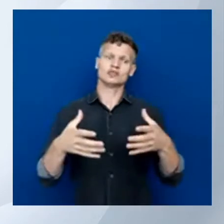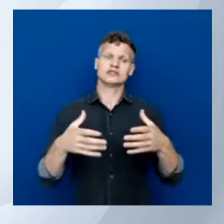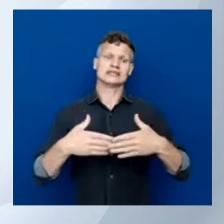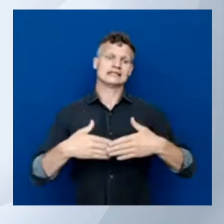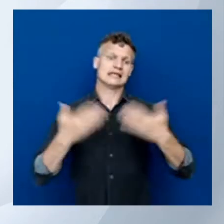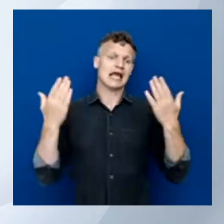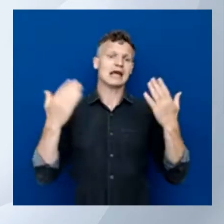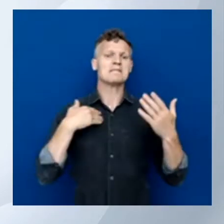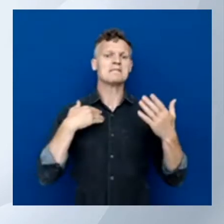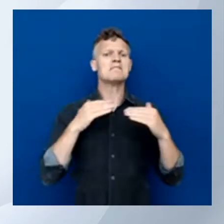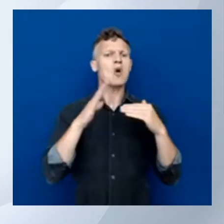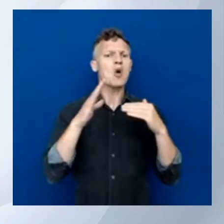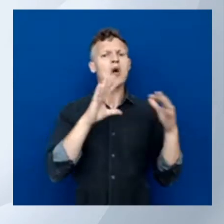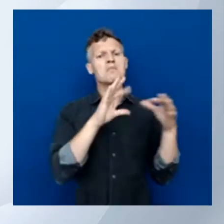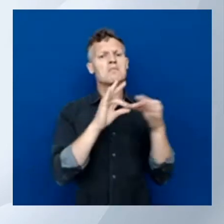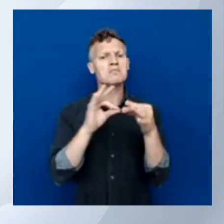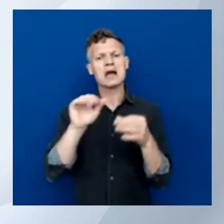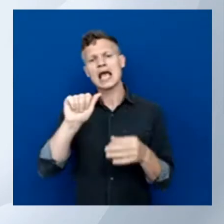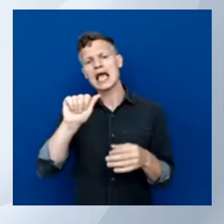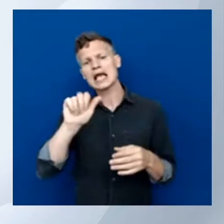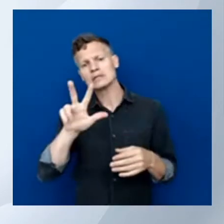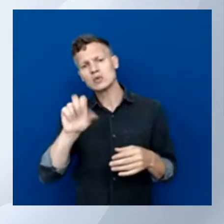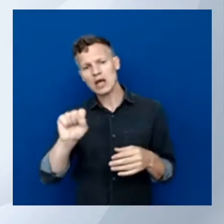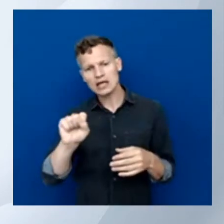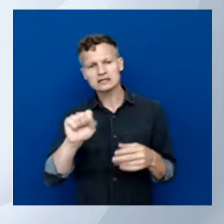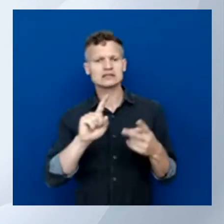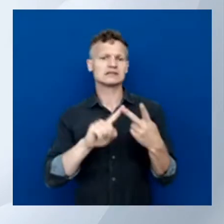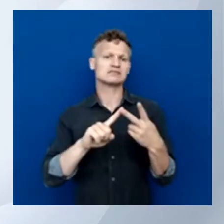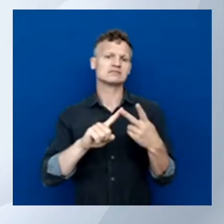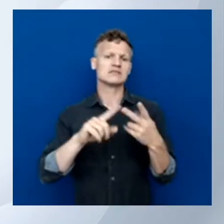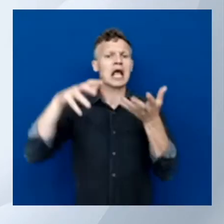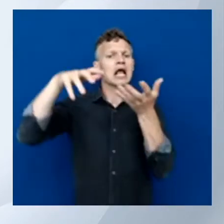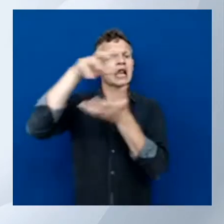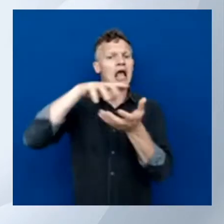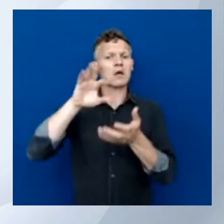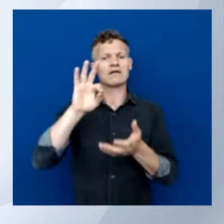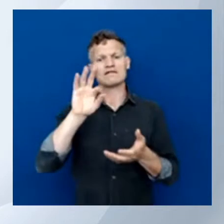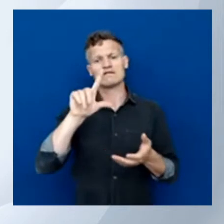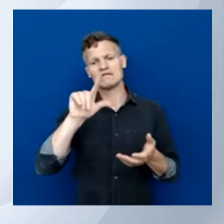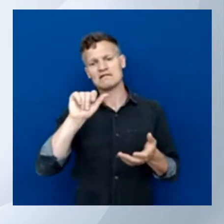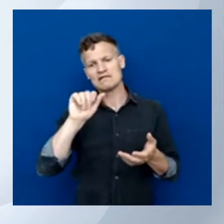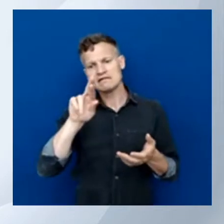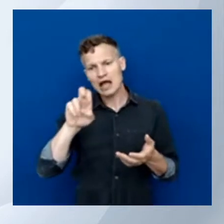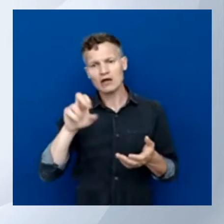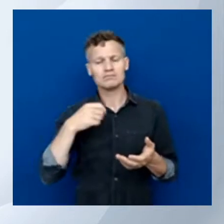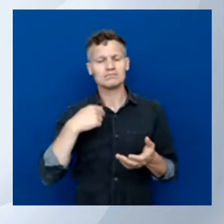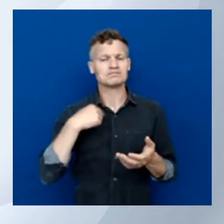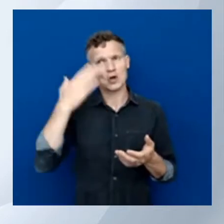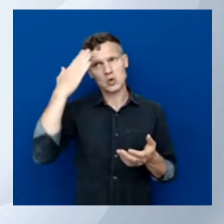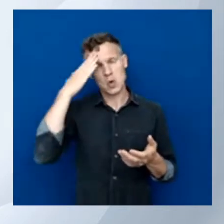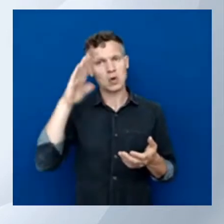comparable thing available, because I know not everyone is using Azure.